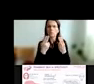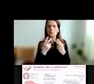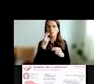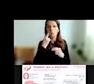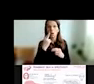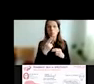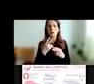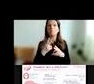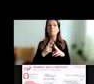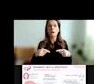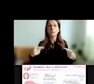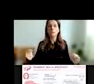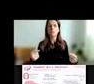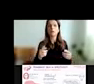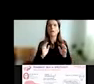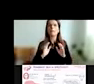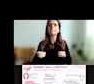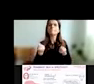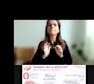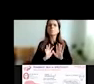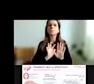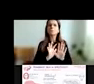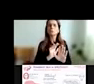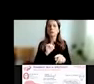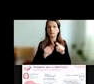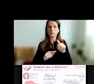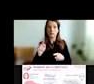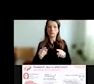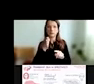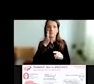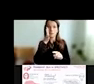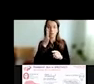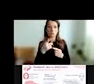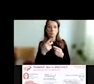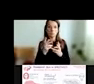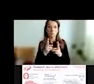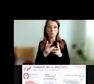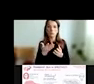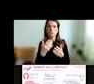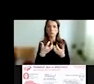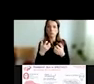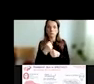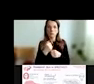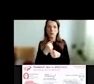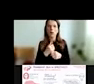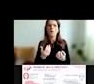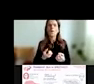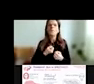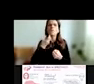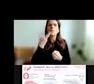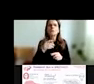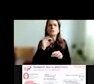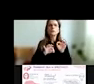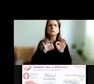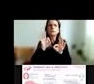a demand for labor. And also the pandemic accelerated some